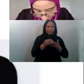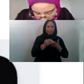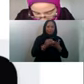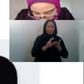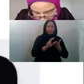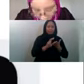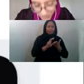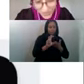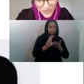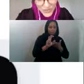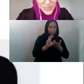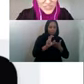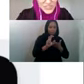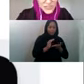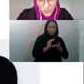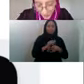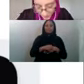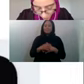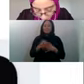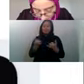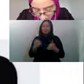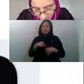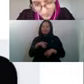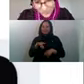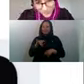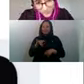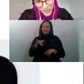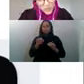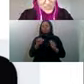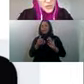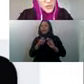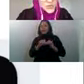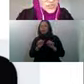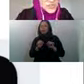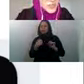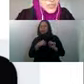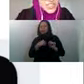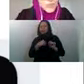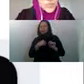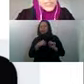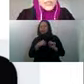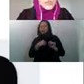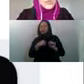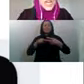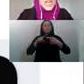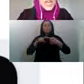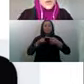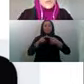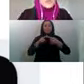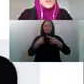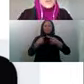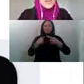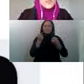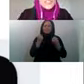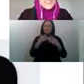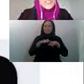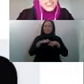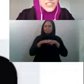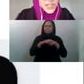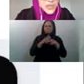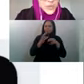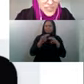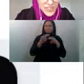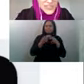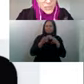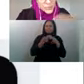the Muslim community respond to is two ways. One, we're seeing all sorts of smaller campaigns to help masjid